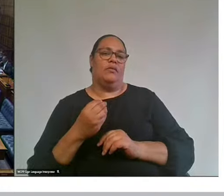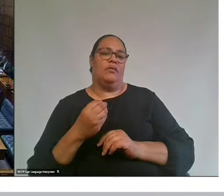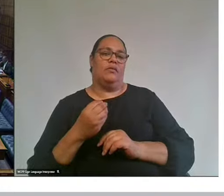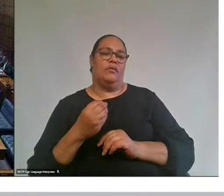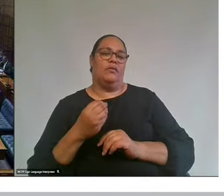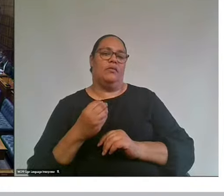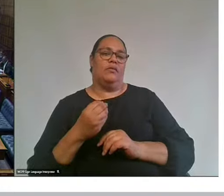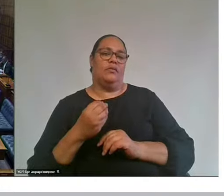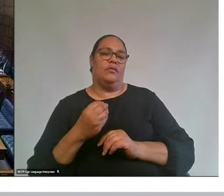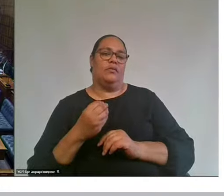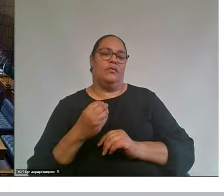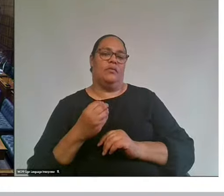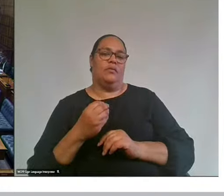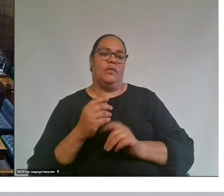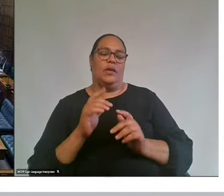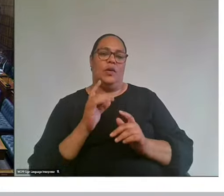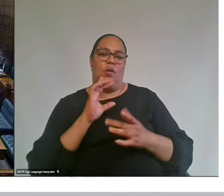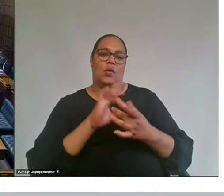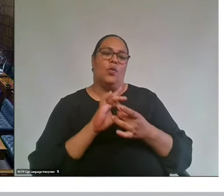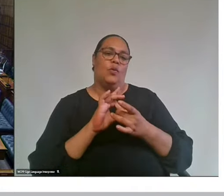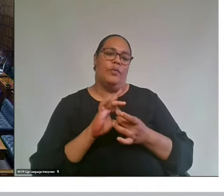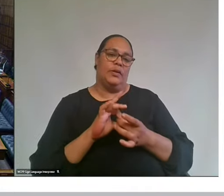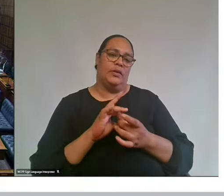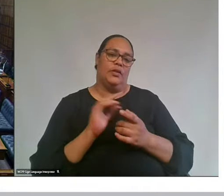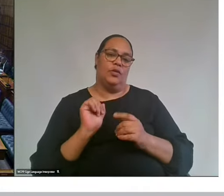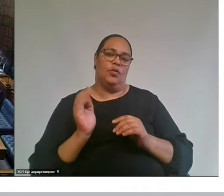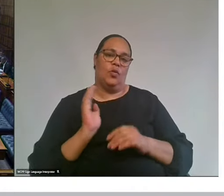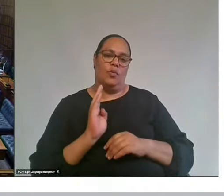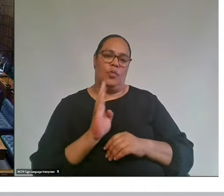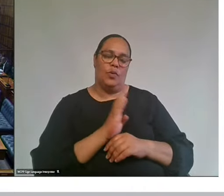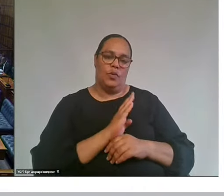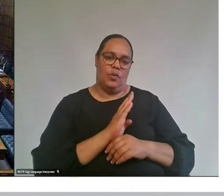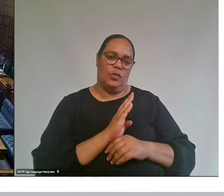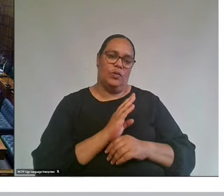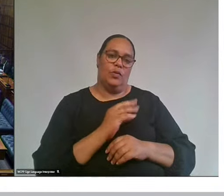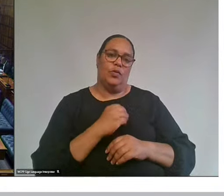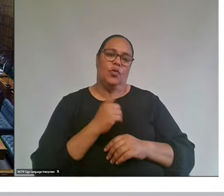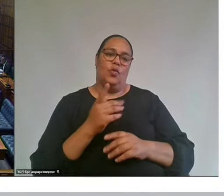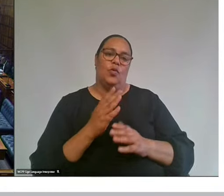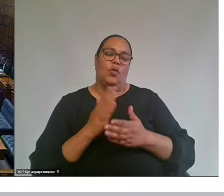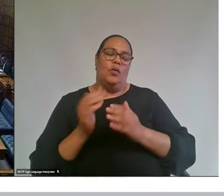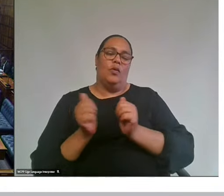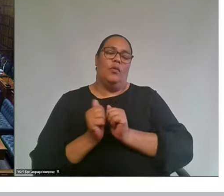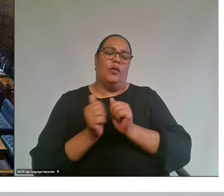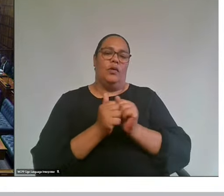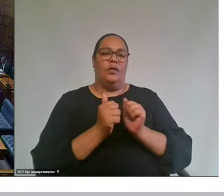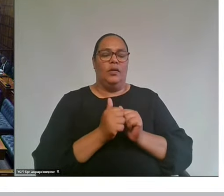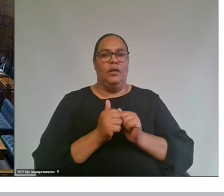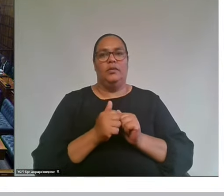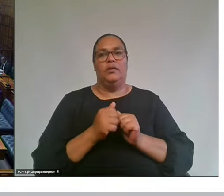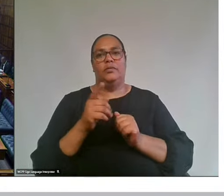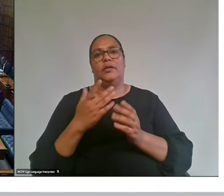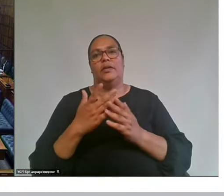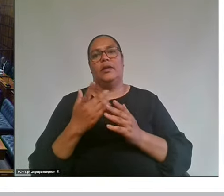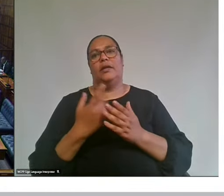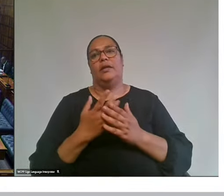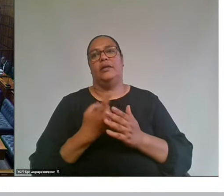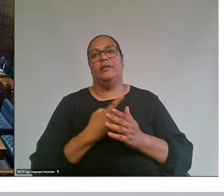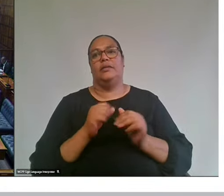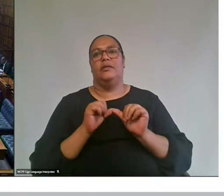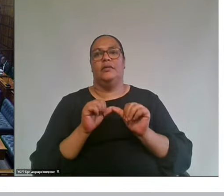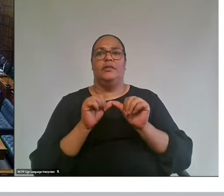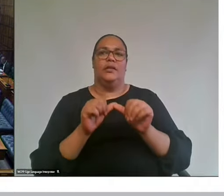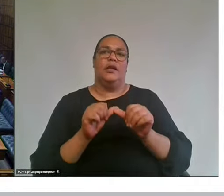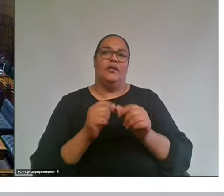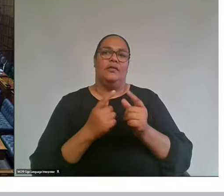um the commitment of the board to the shareholder to be self- sustainable by